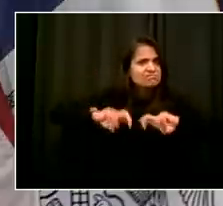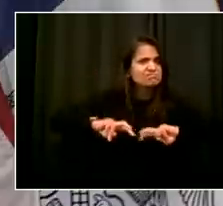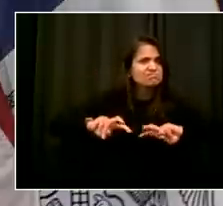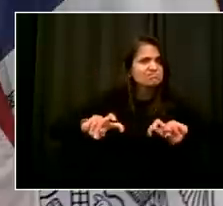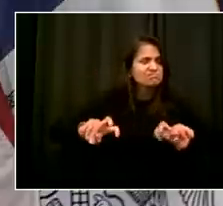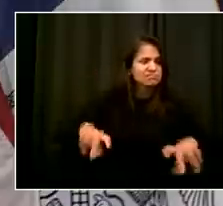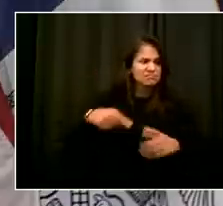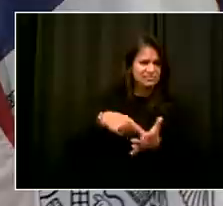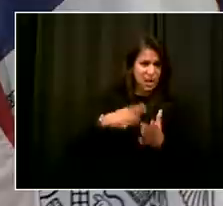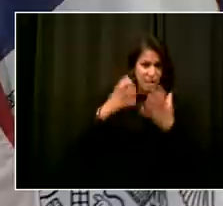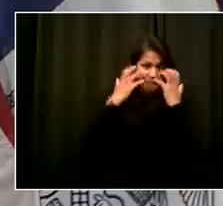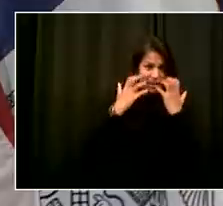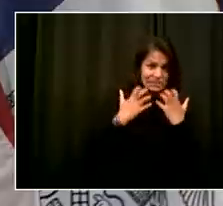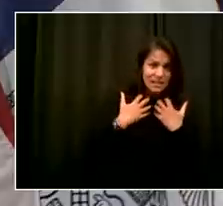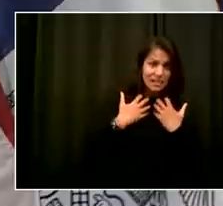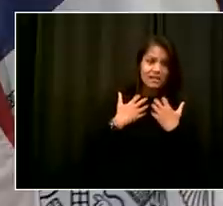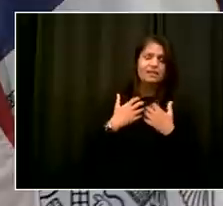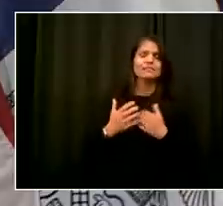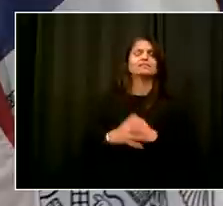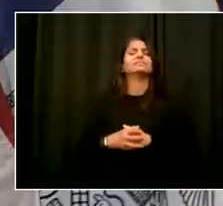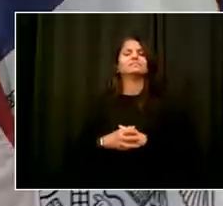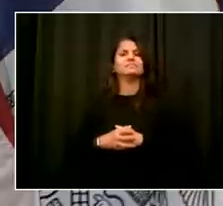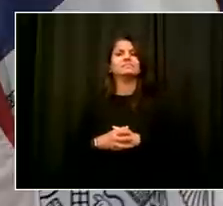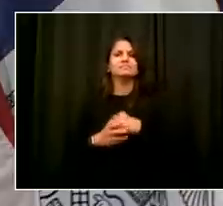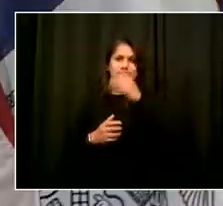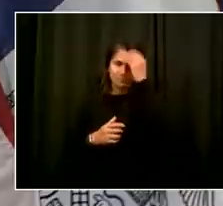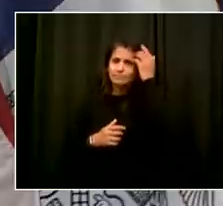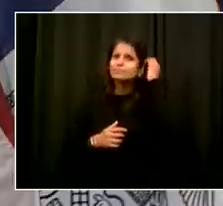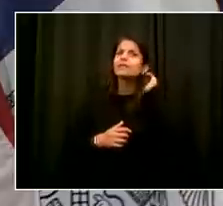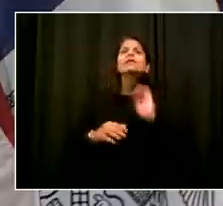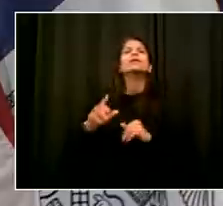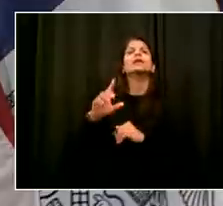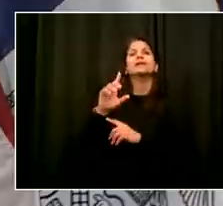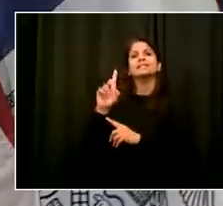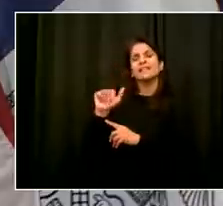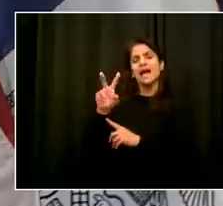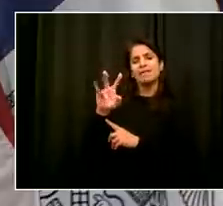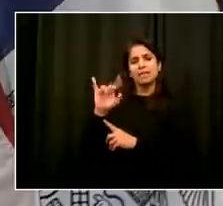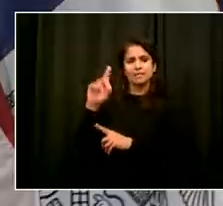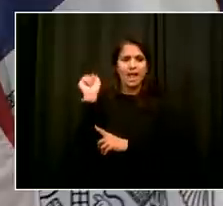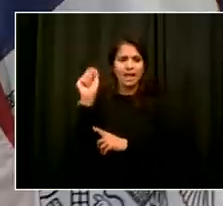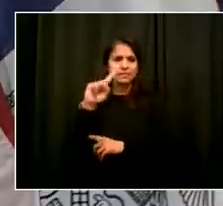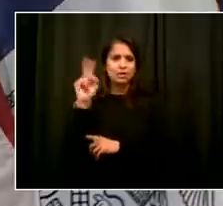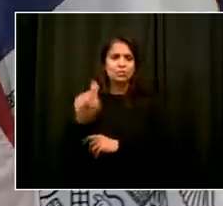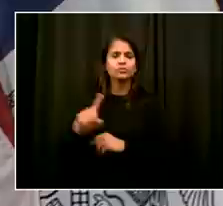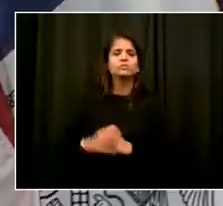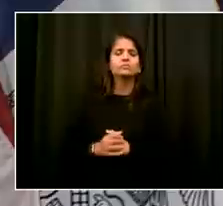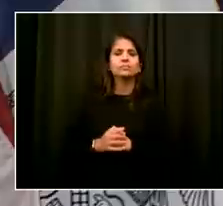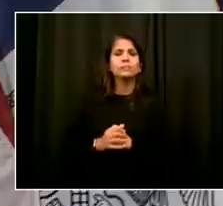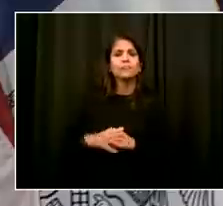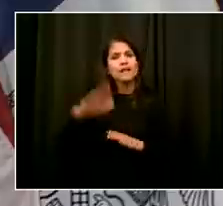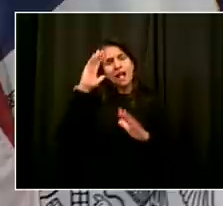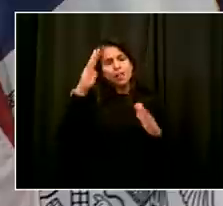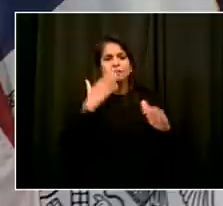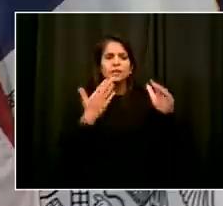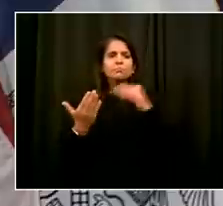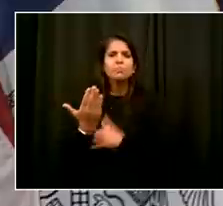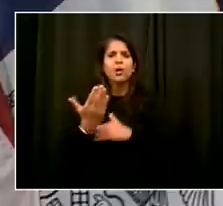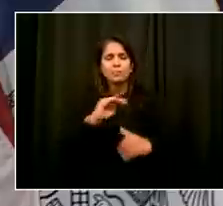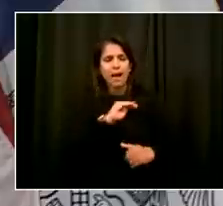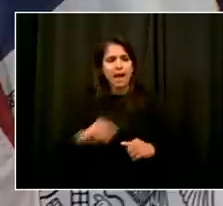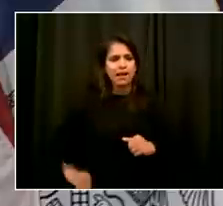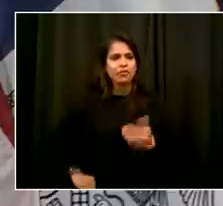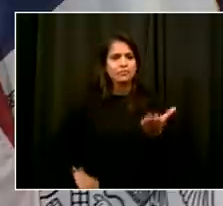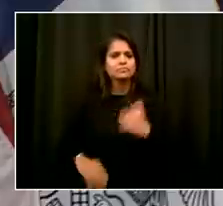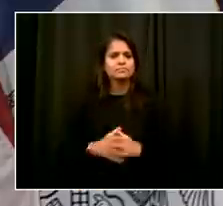Hi, good morning, Mr. Mayor. How you doing? Good, David. How you been? Good. Thanks for taking my questions. The first